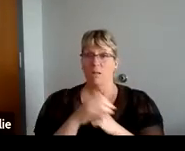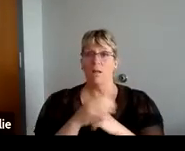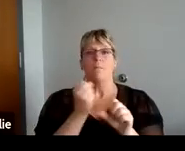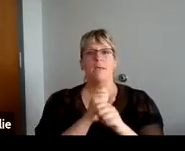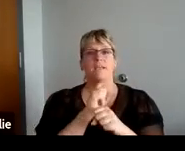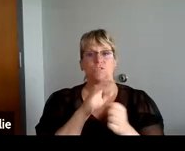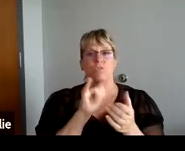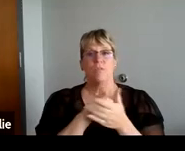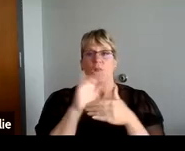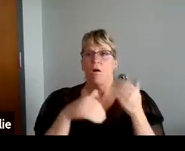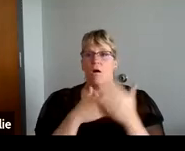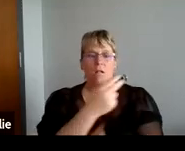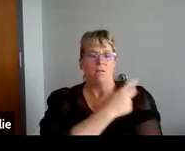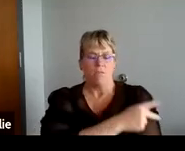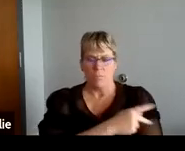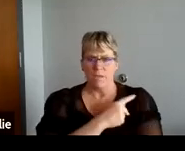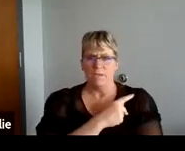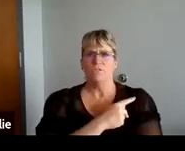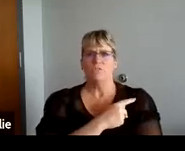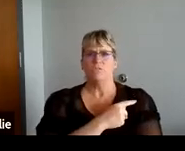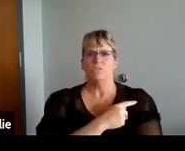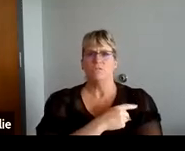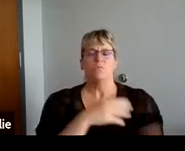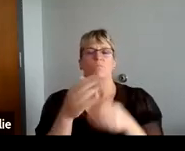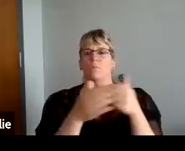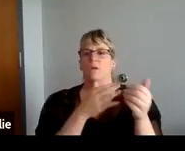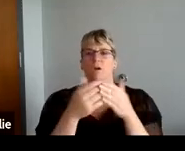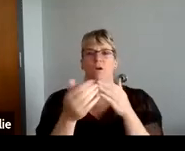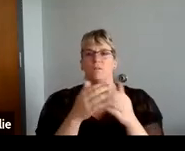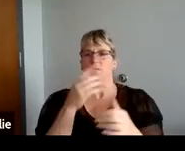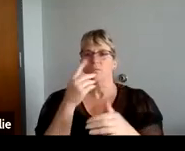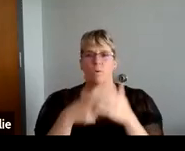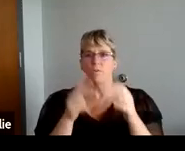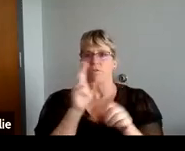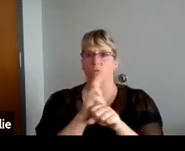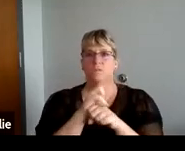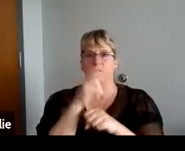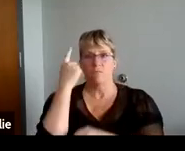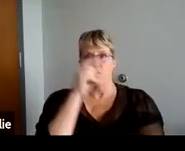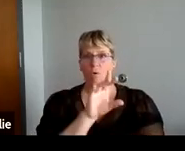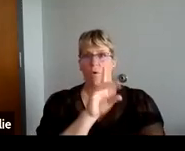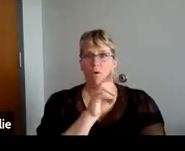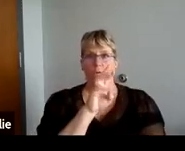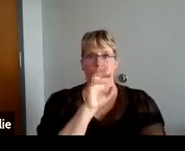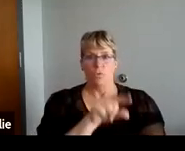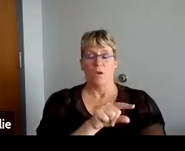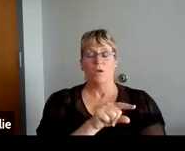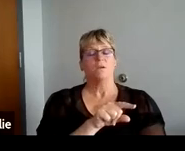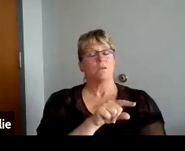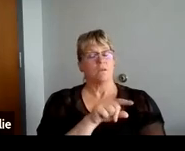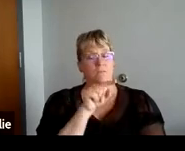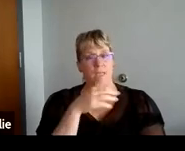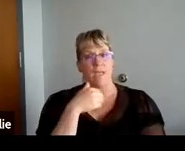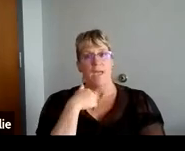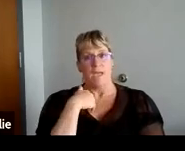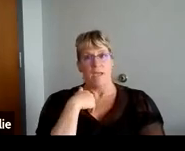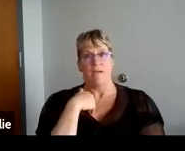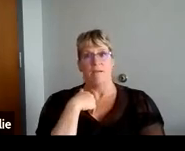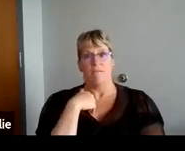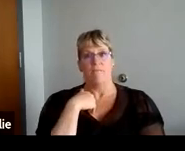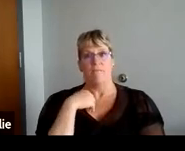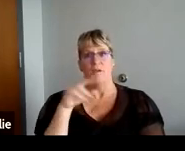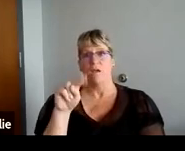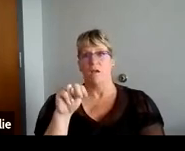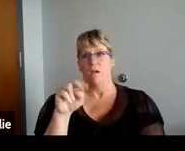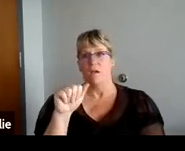sure that all your patients, regardless of substance use type, have a prescription for Narcan,